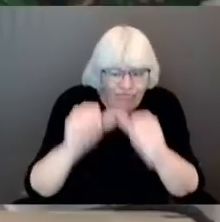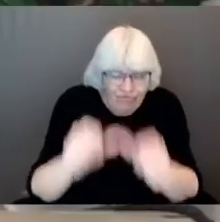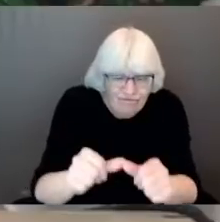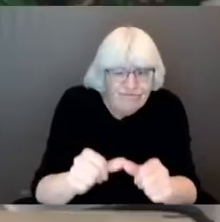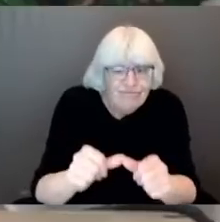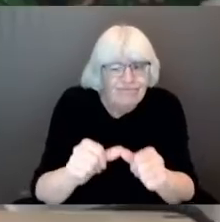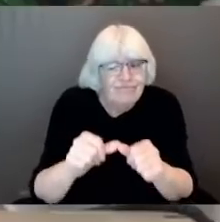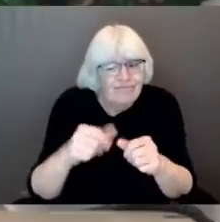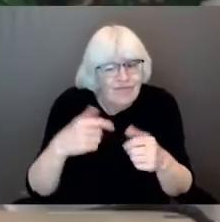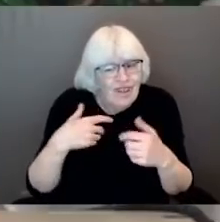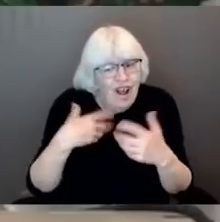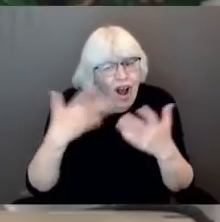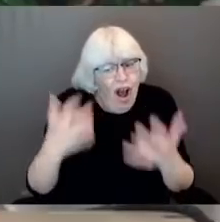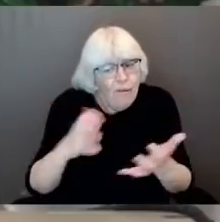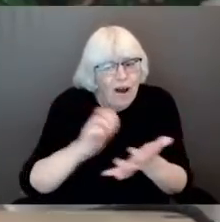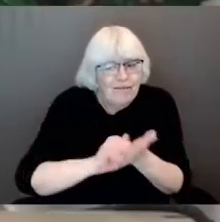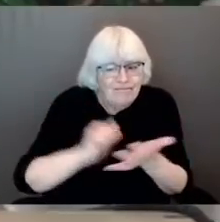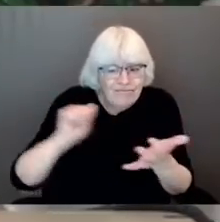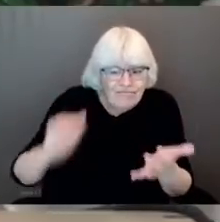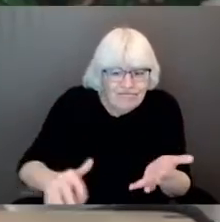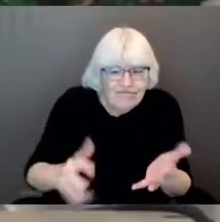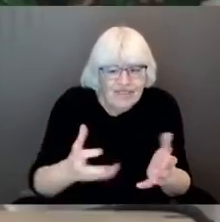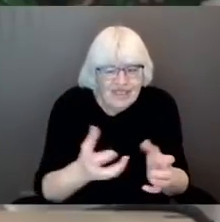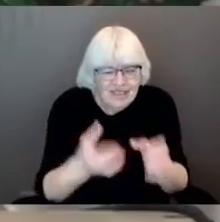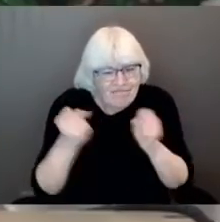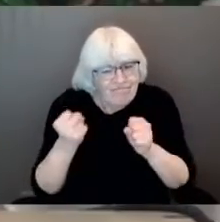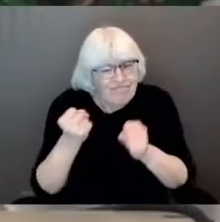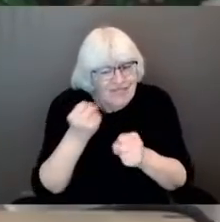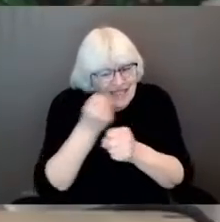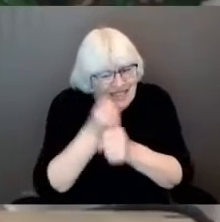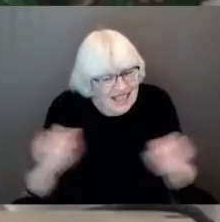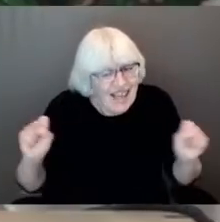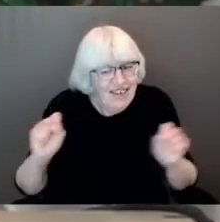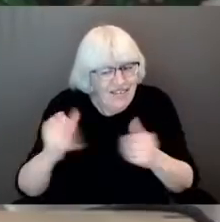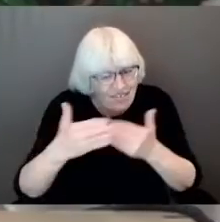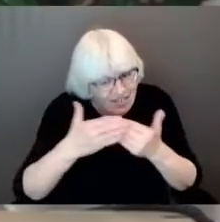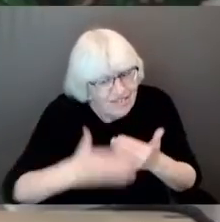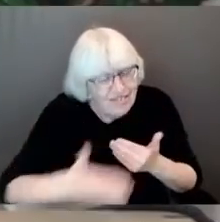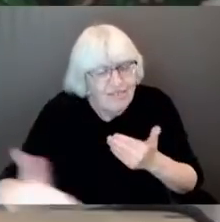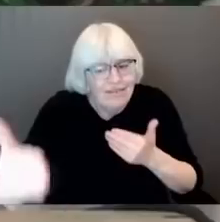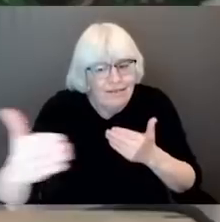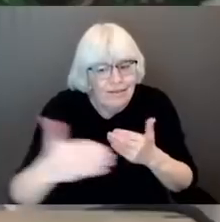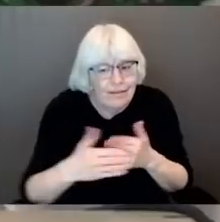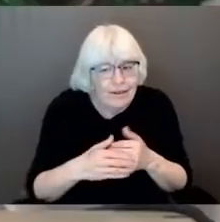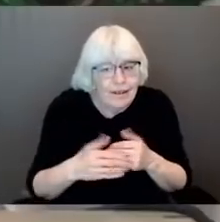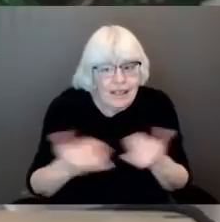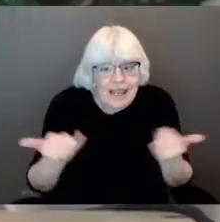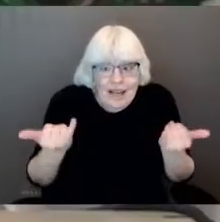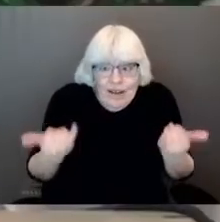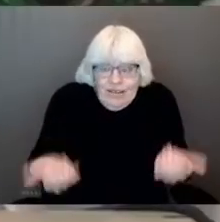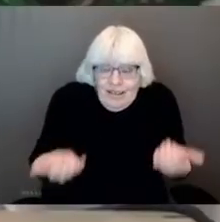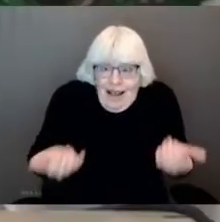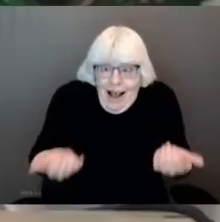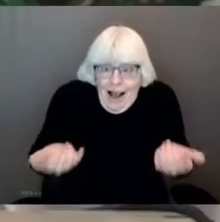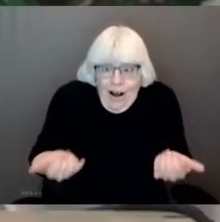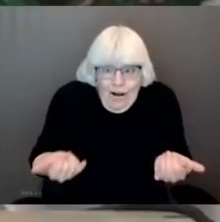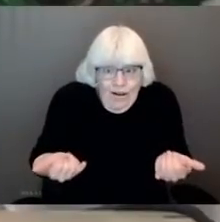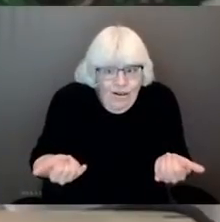and as safely as when it's safe to do so. But I think every other jurisdiction is doing this.